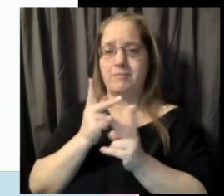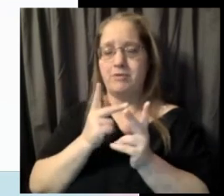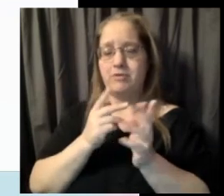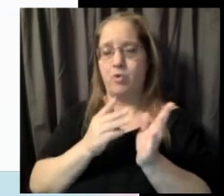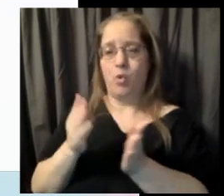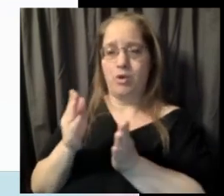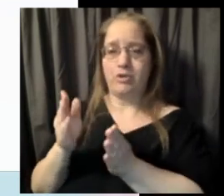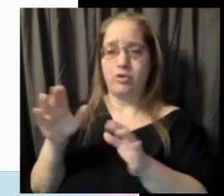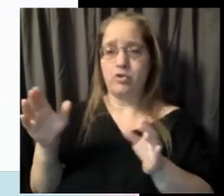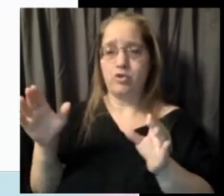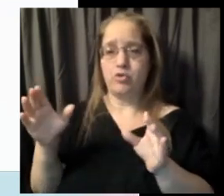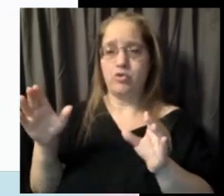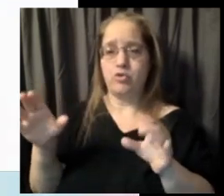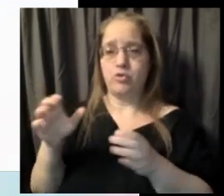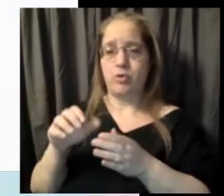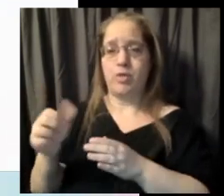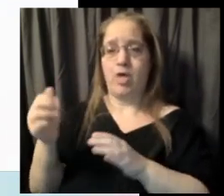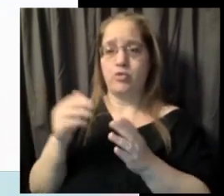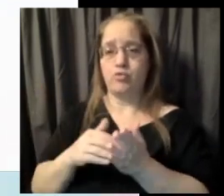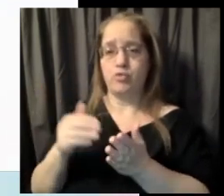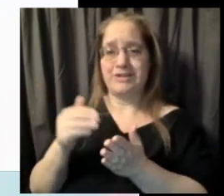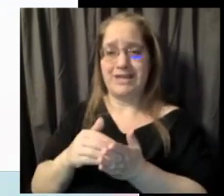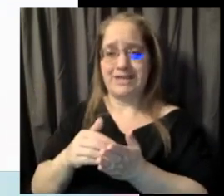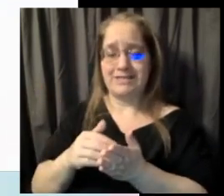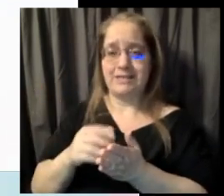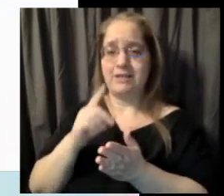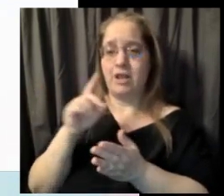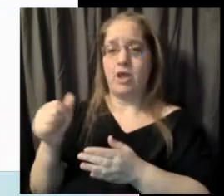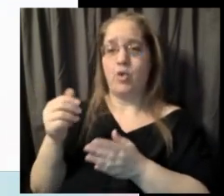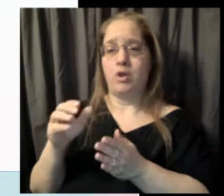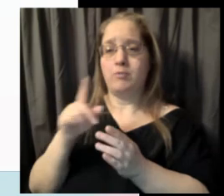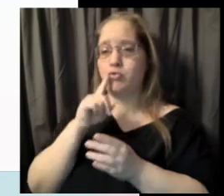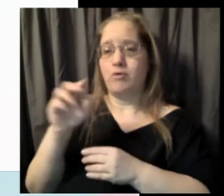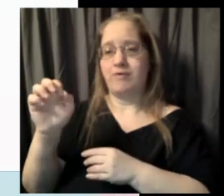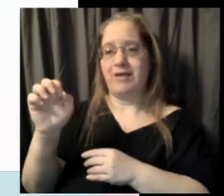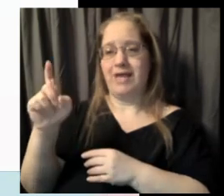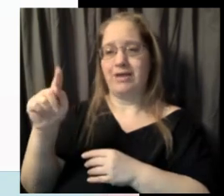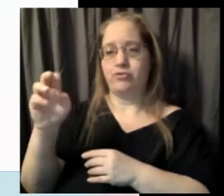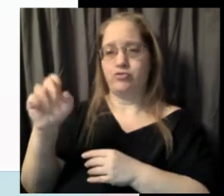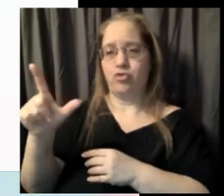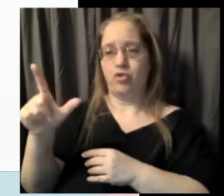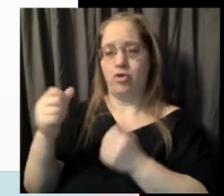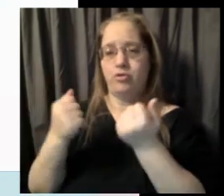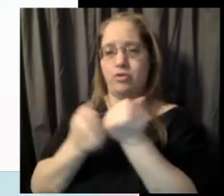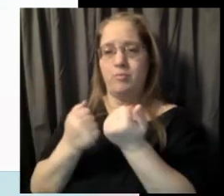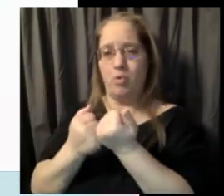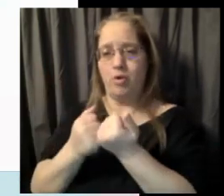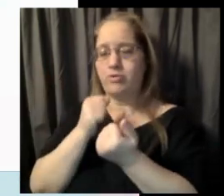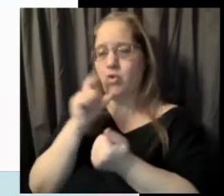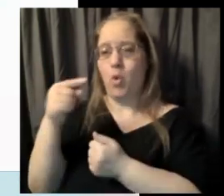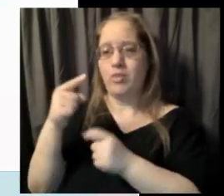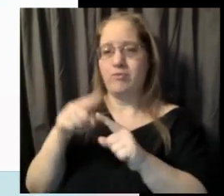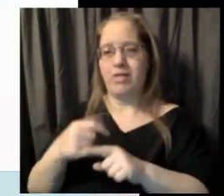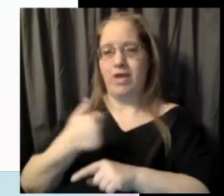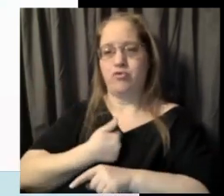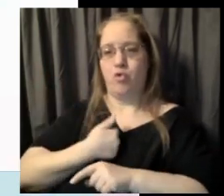other routines. That's another way for you to make sure that there is an external structure. So you're not always relying